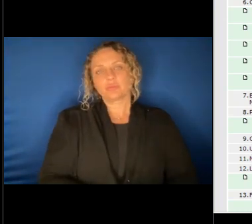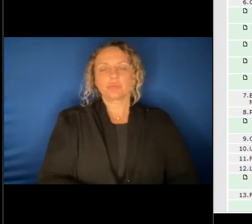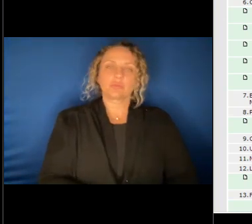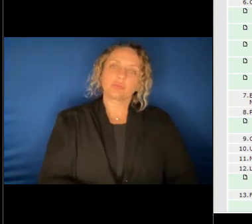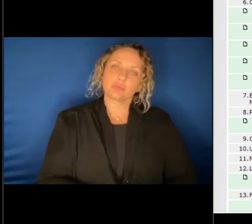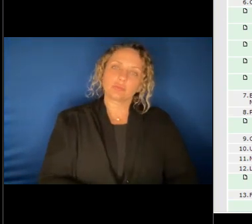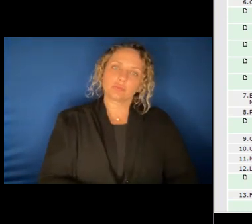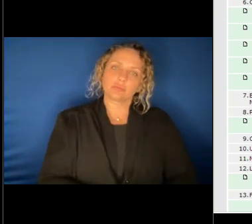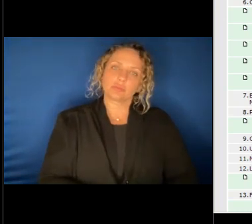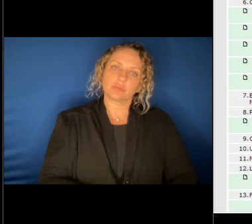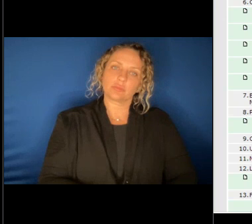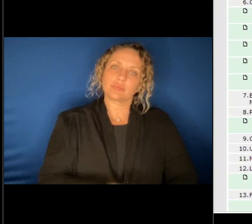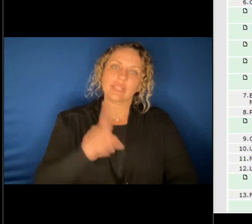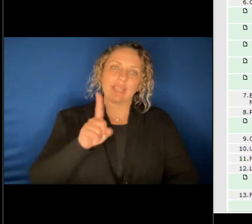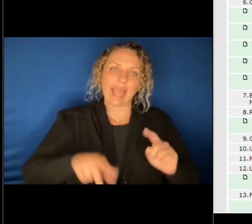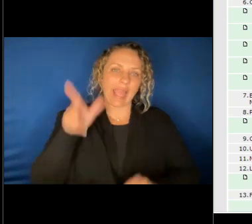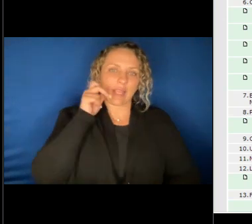I don't know.